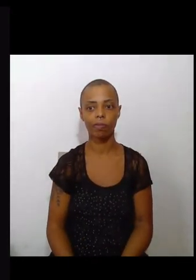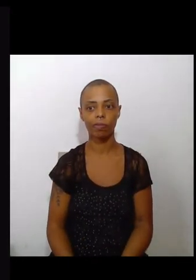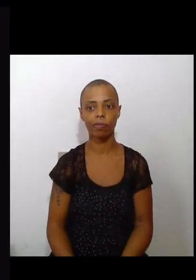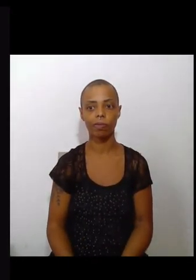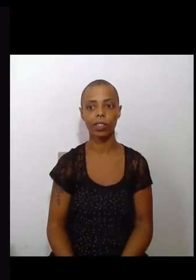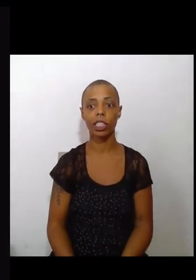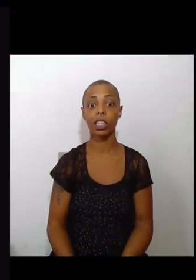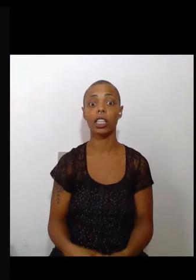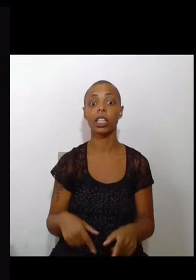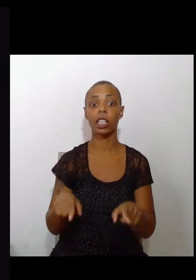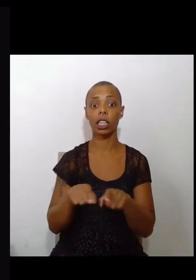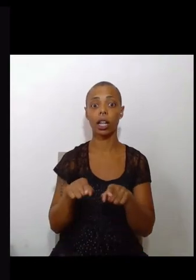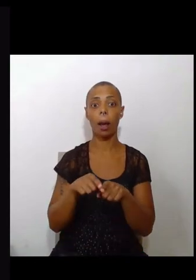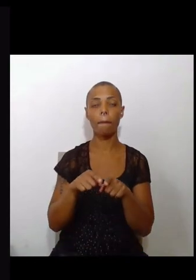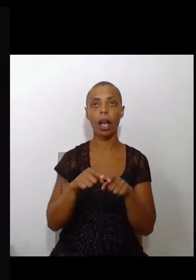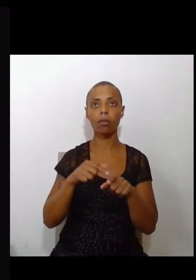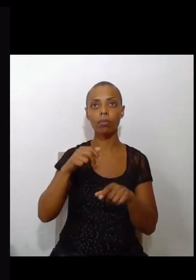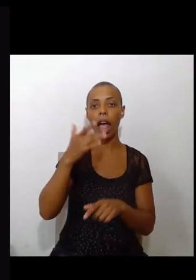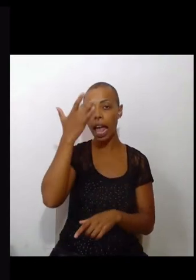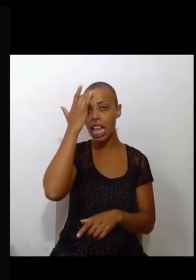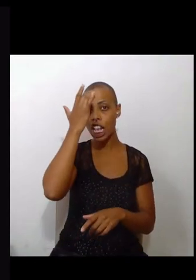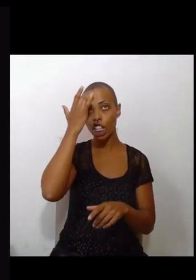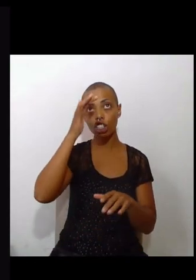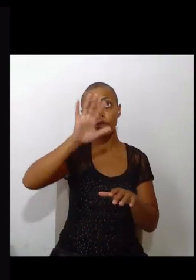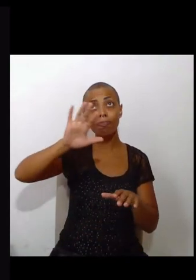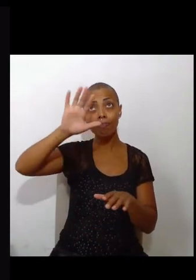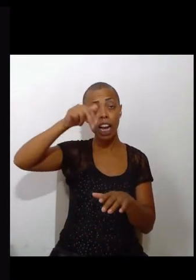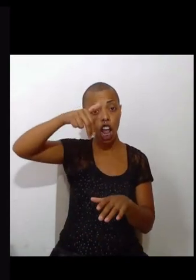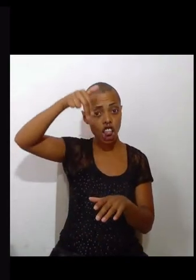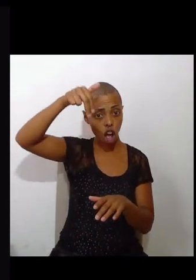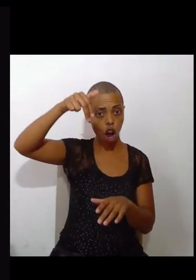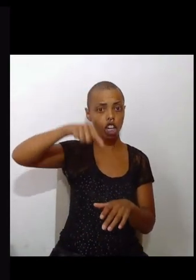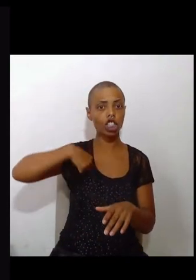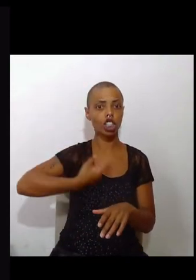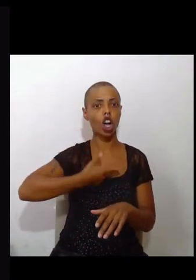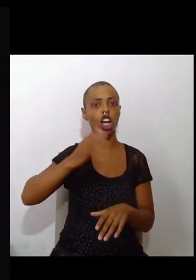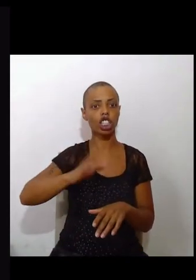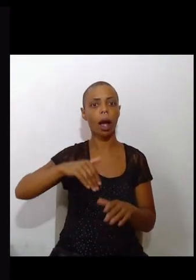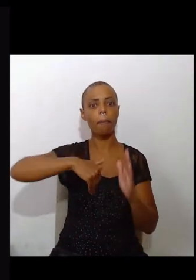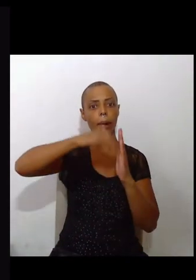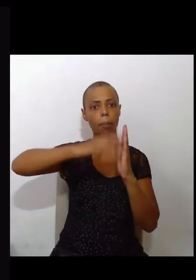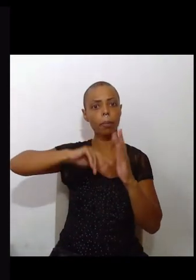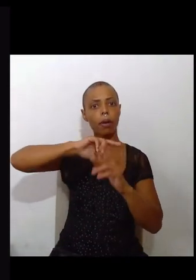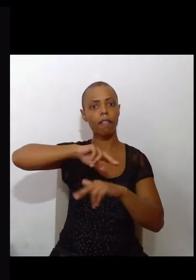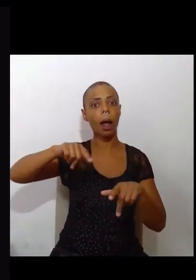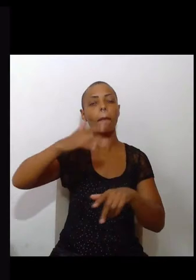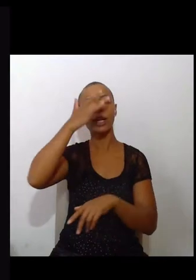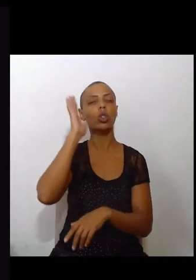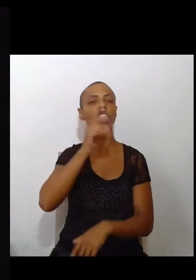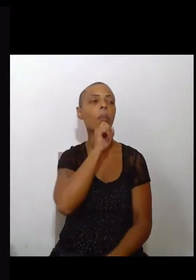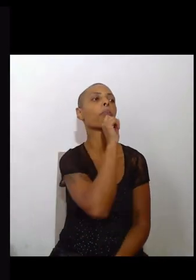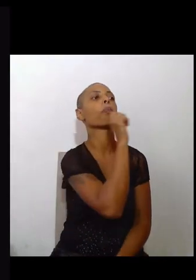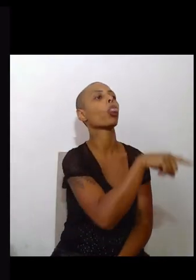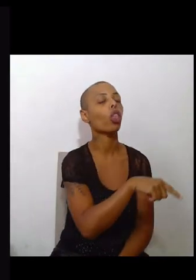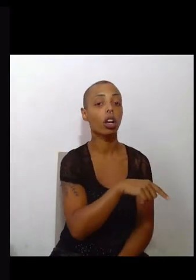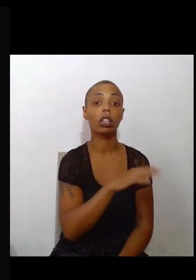we had painted you know people had spat on it not because again not that it's to just belittle us but you